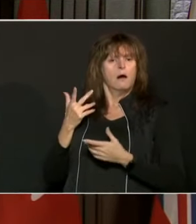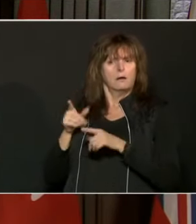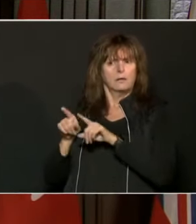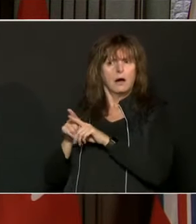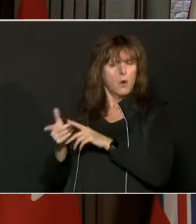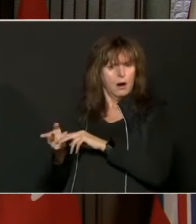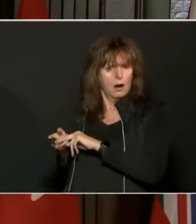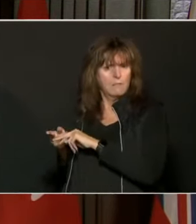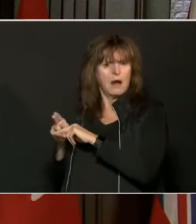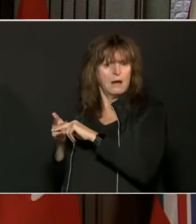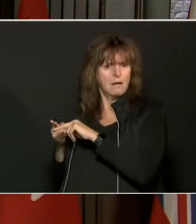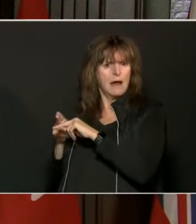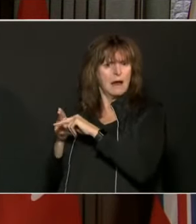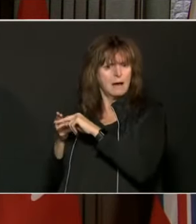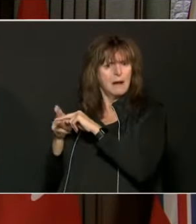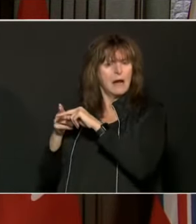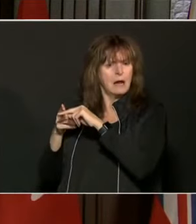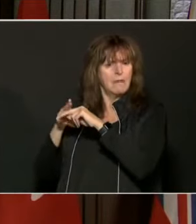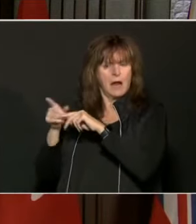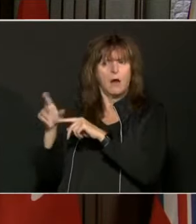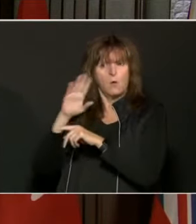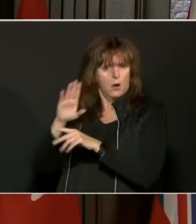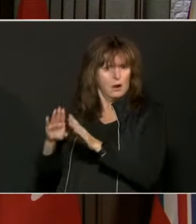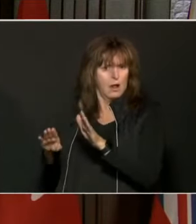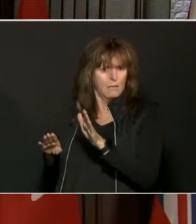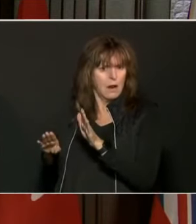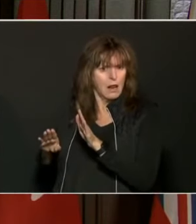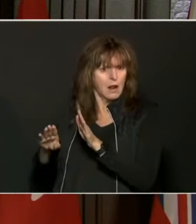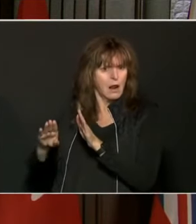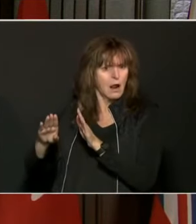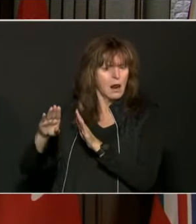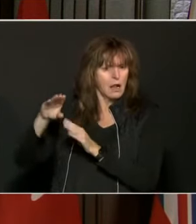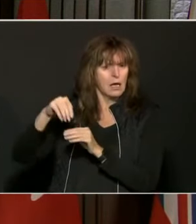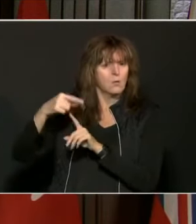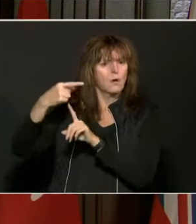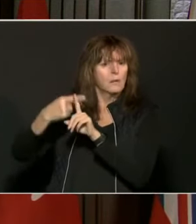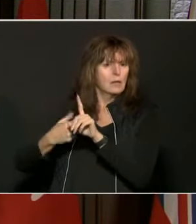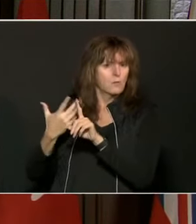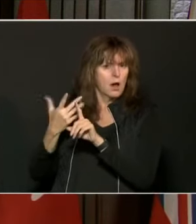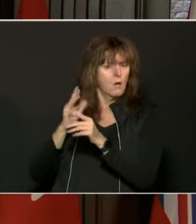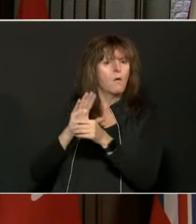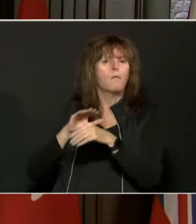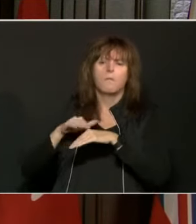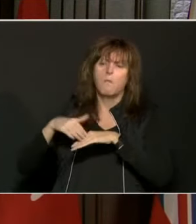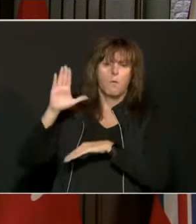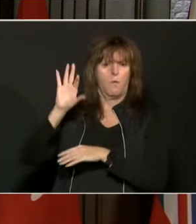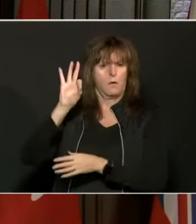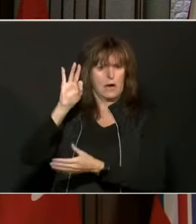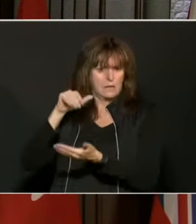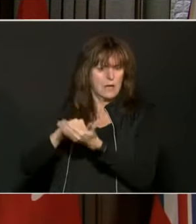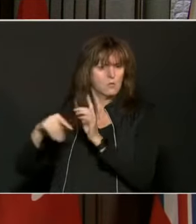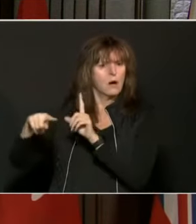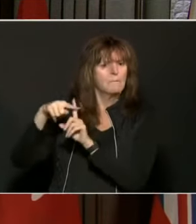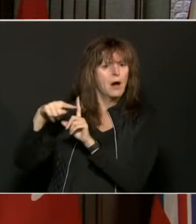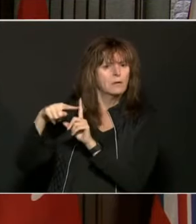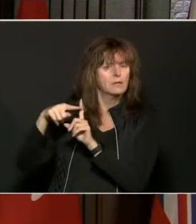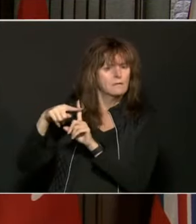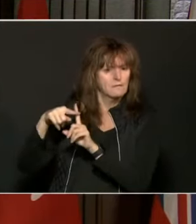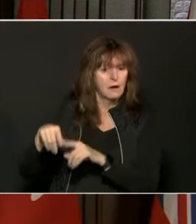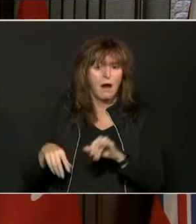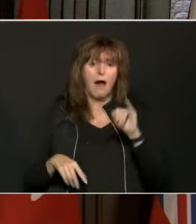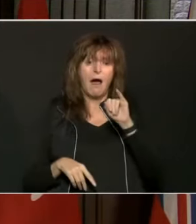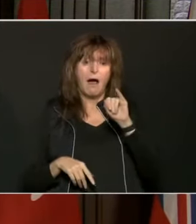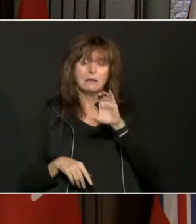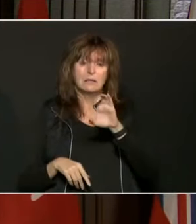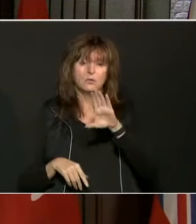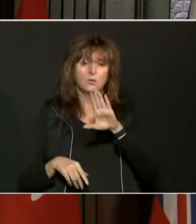9,000, as I mentioned, within about a month. And the ICU occupancy would go up to about 400 But right now, at this current